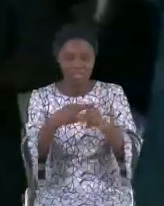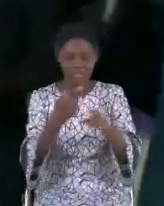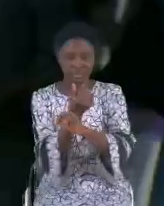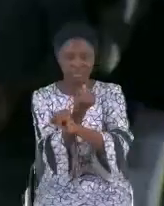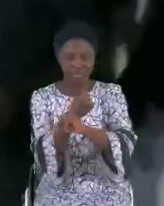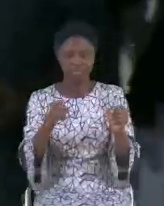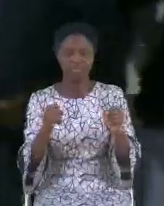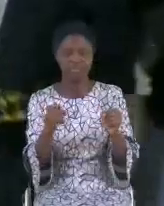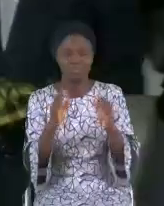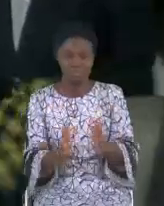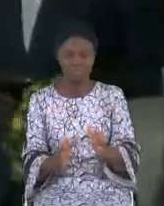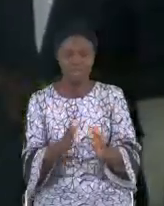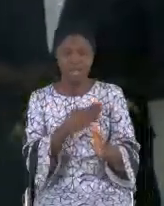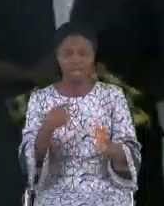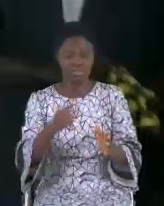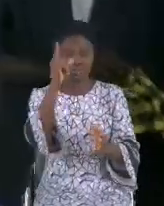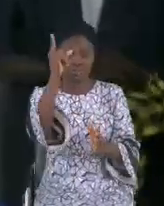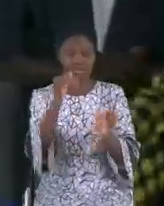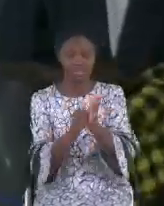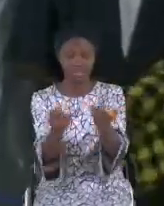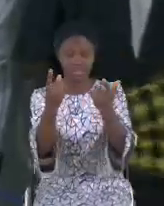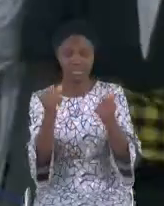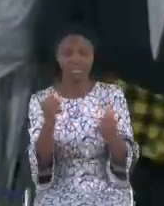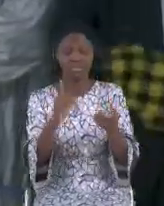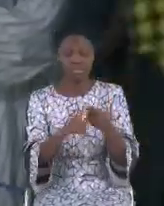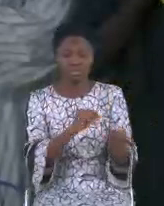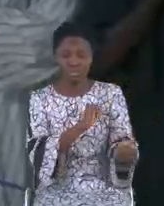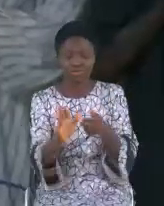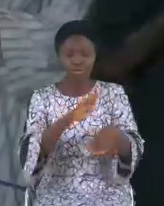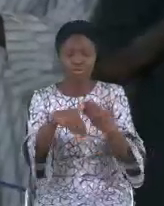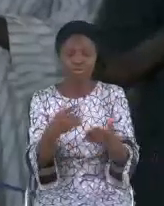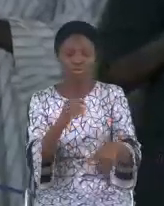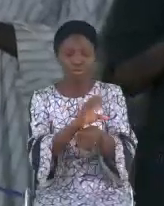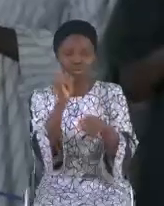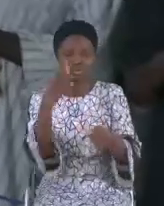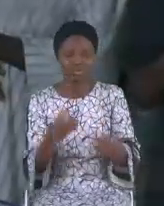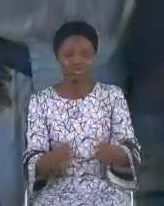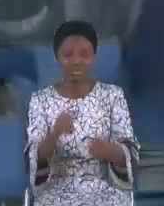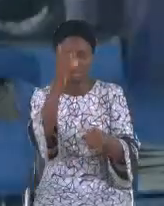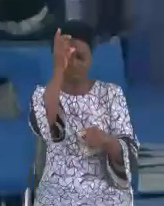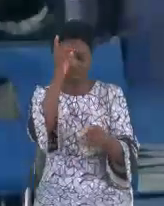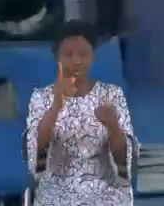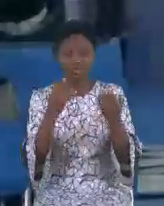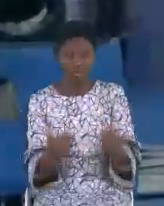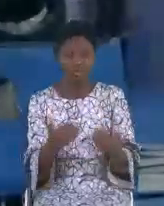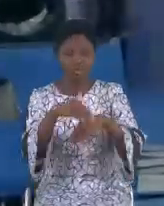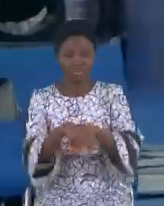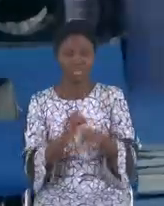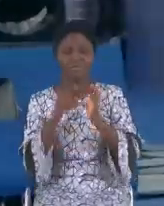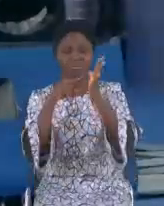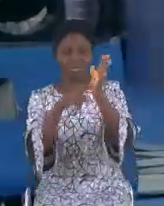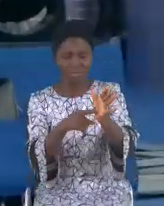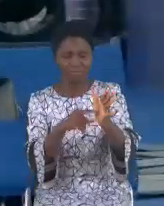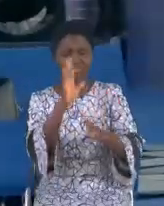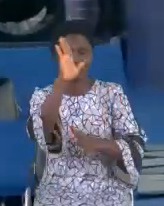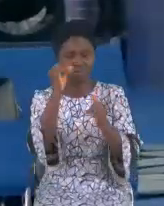the one that comes to destroy all the works of the devil. Tonight, manifest your power